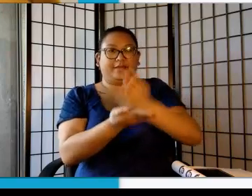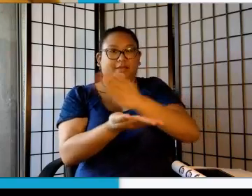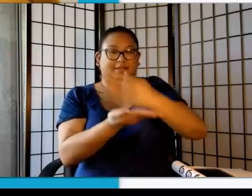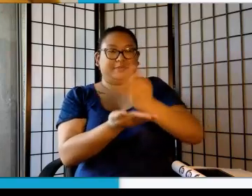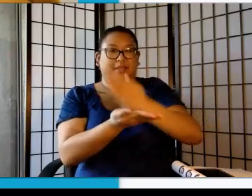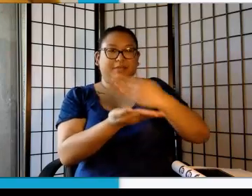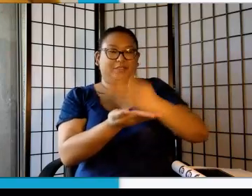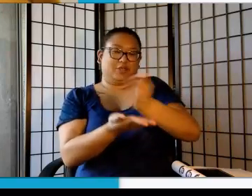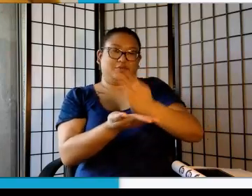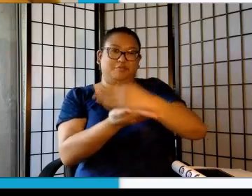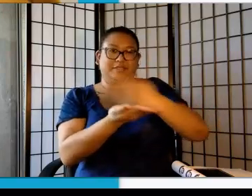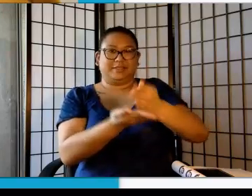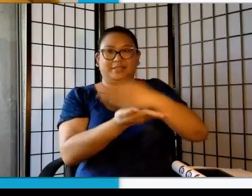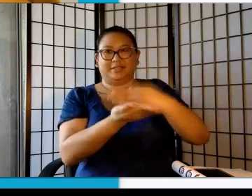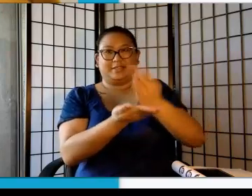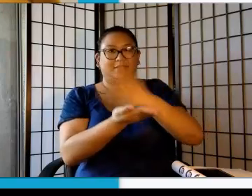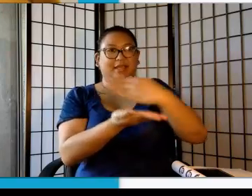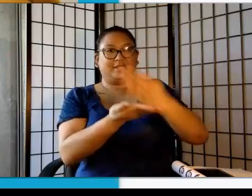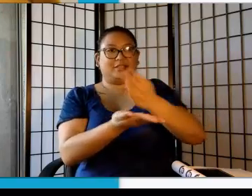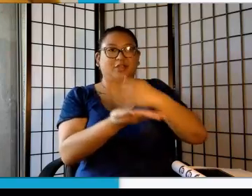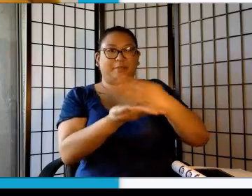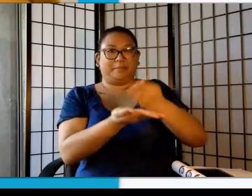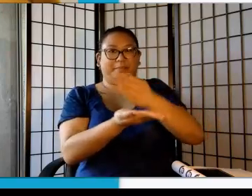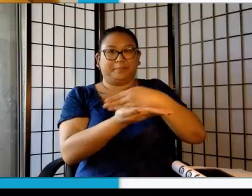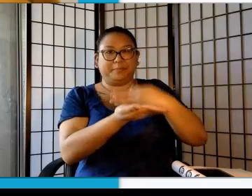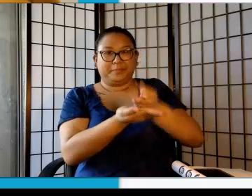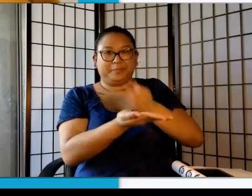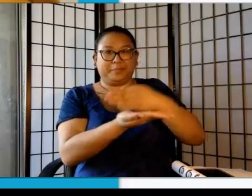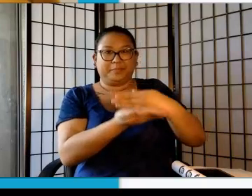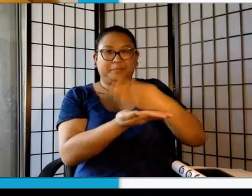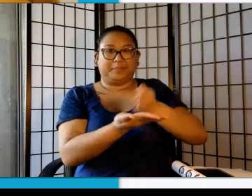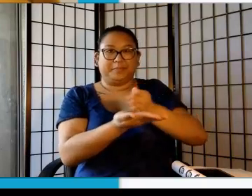knife to make it into cubes. Dice, chop.